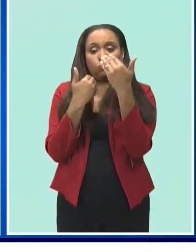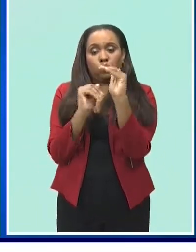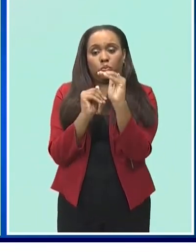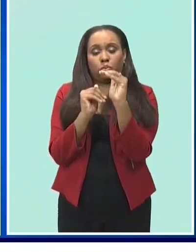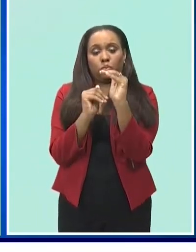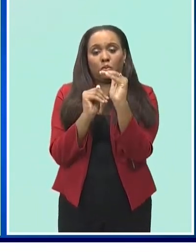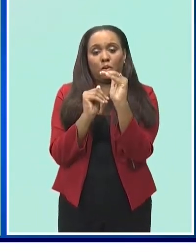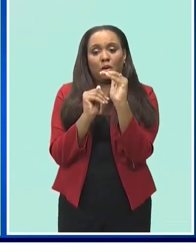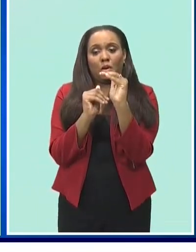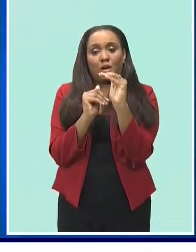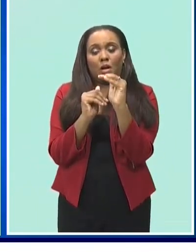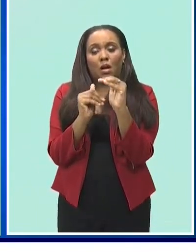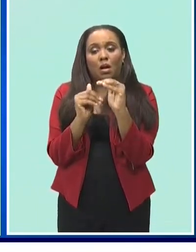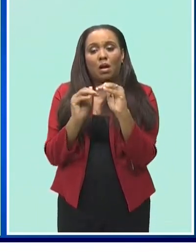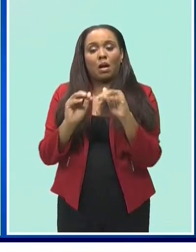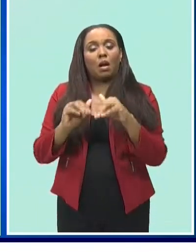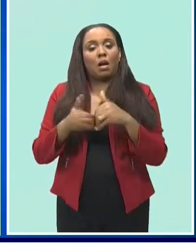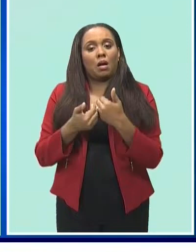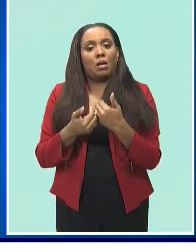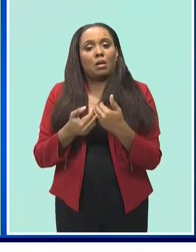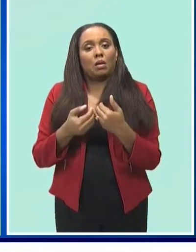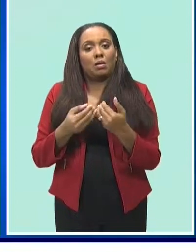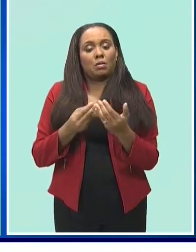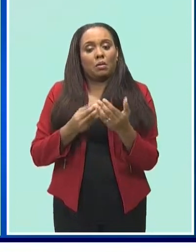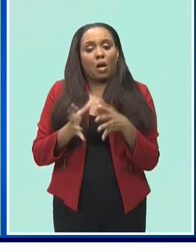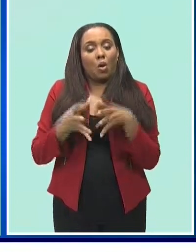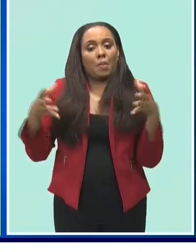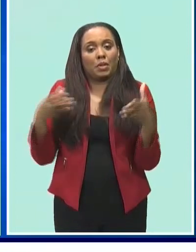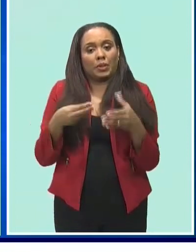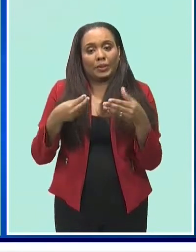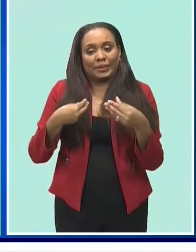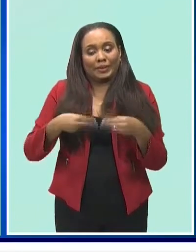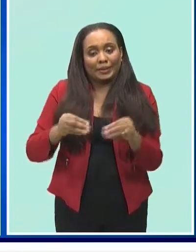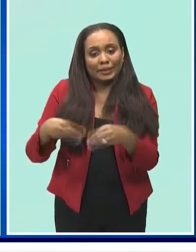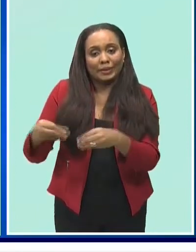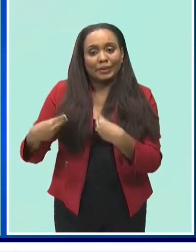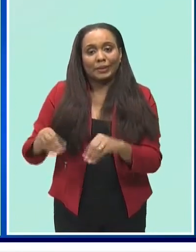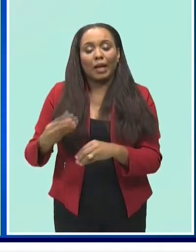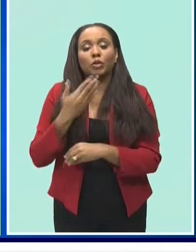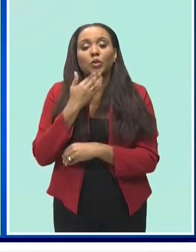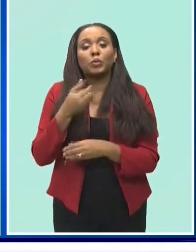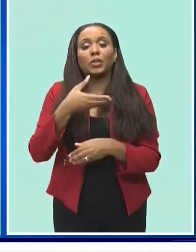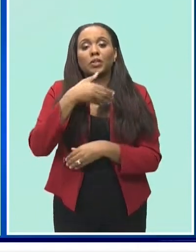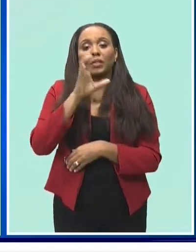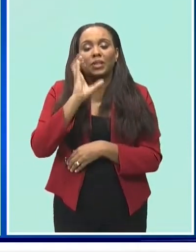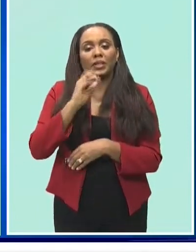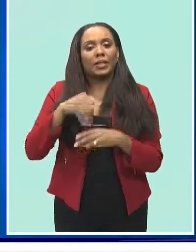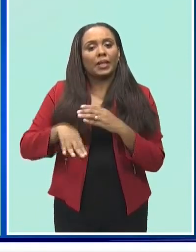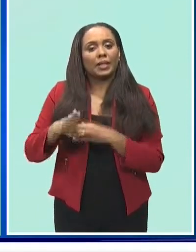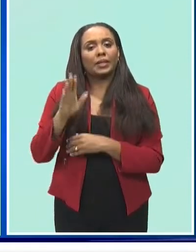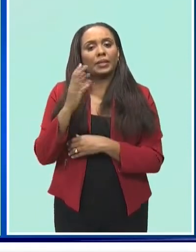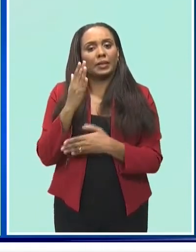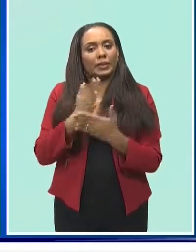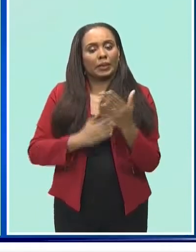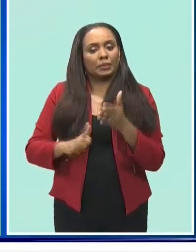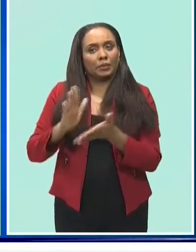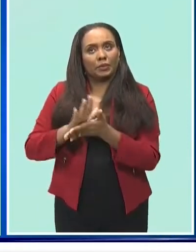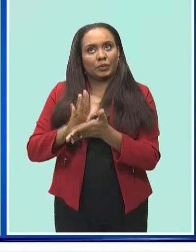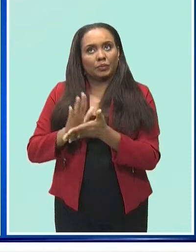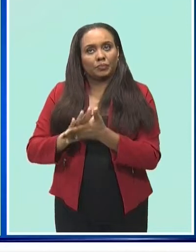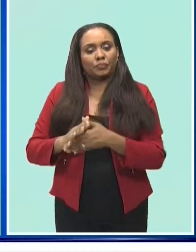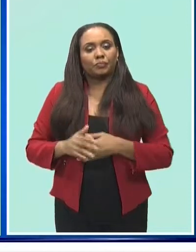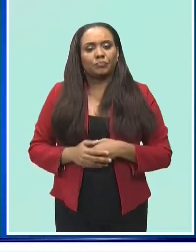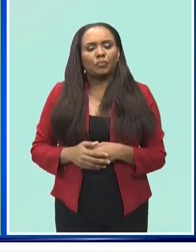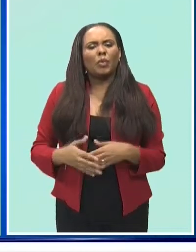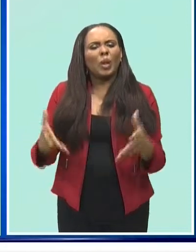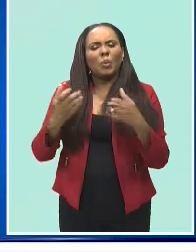sugar-sweetened beverages in 6 model schools. Monitoring and evaluation of the whole exercise and thereafter see how it can work,